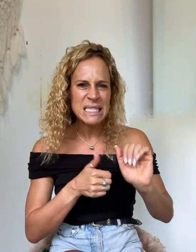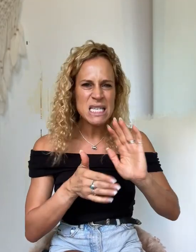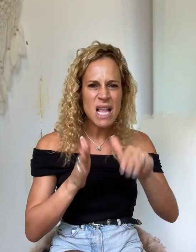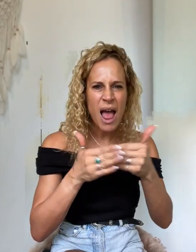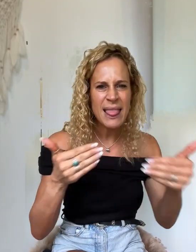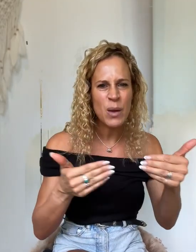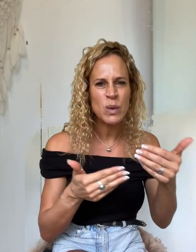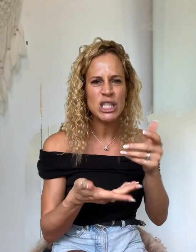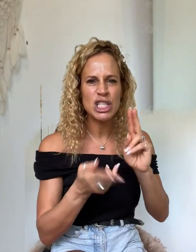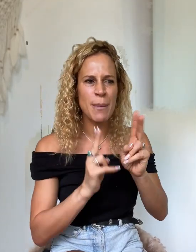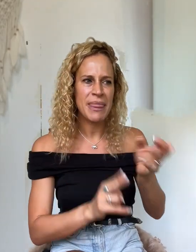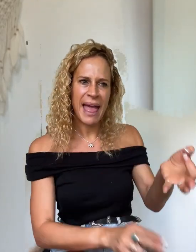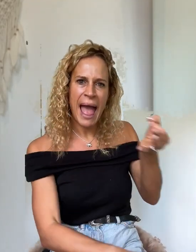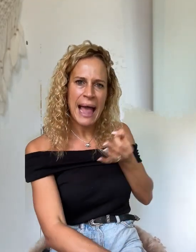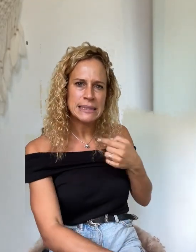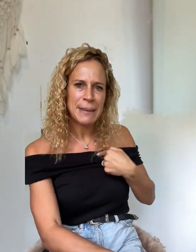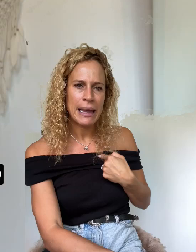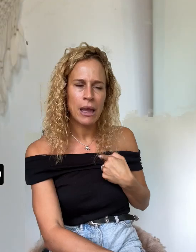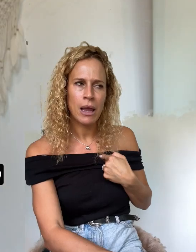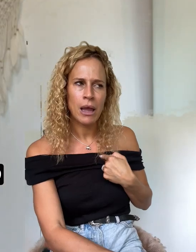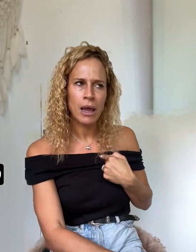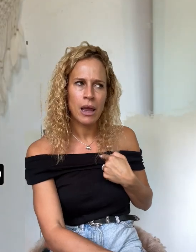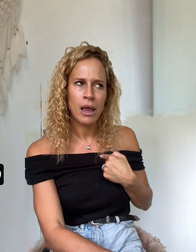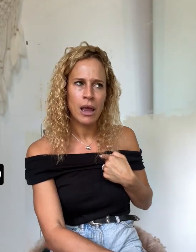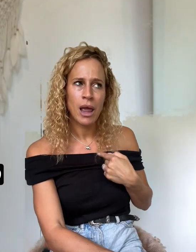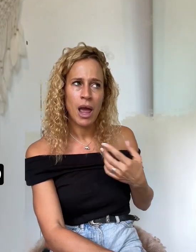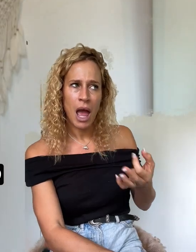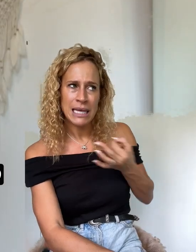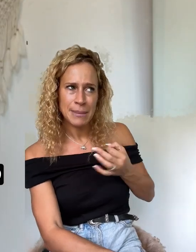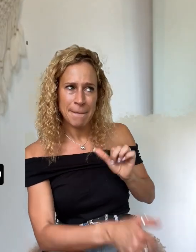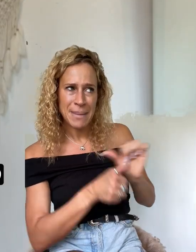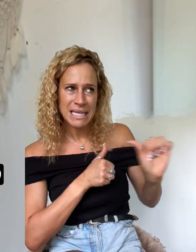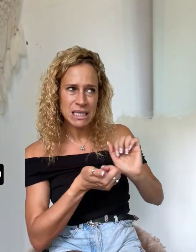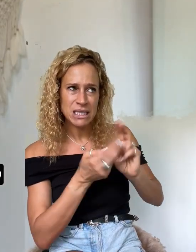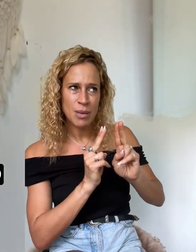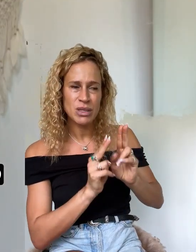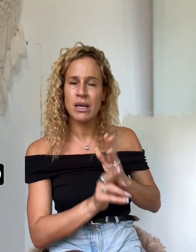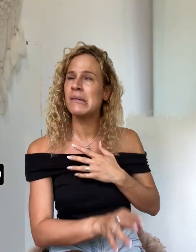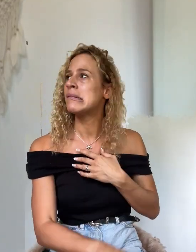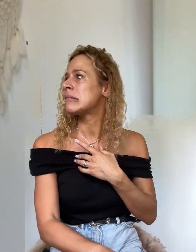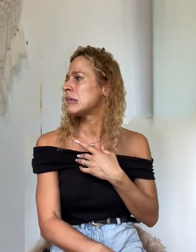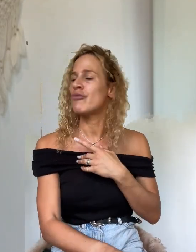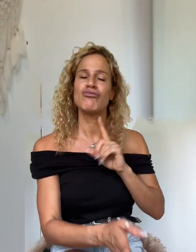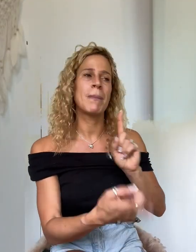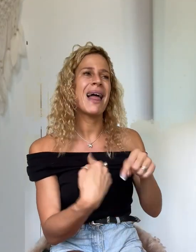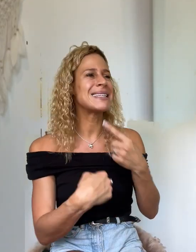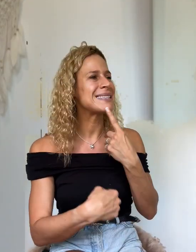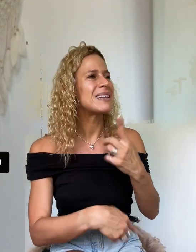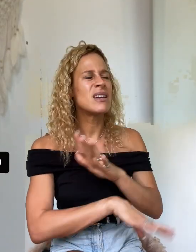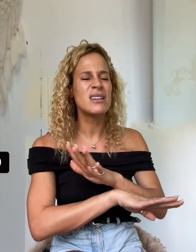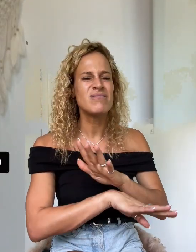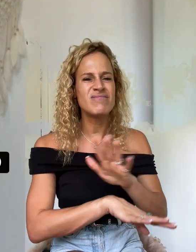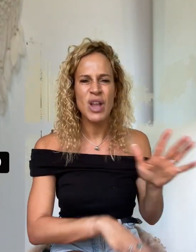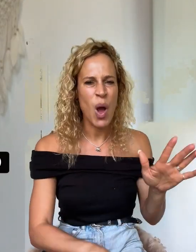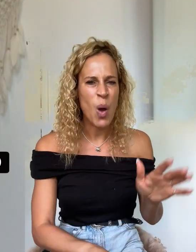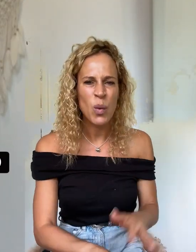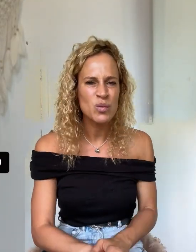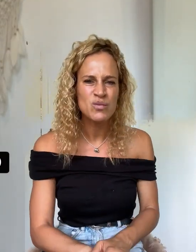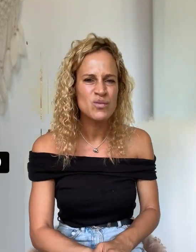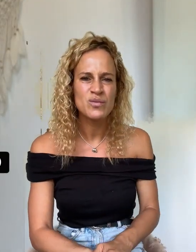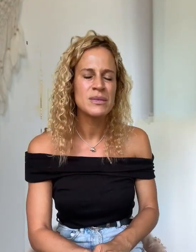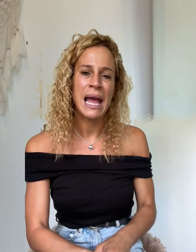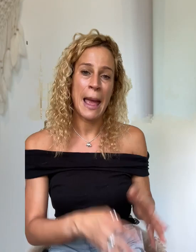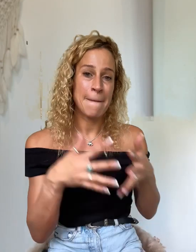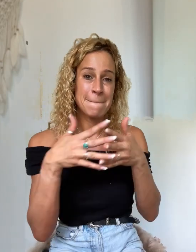like the best sign language interpreter. And immediately I went, no, actually I'm not. And I remember thinking to